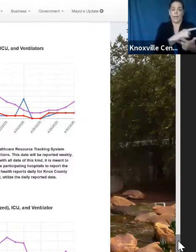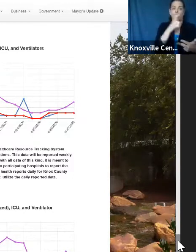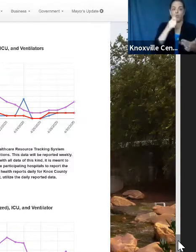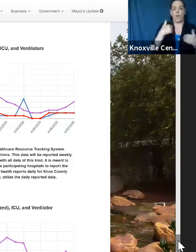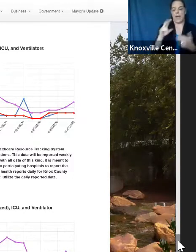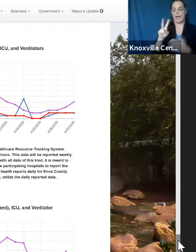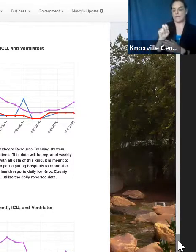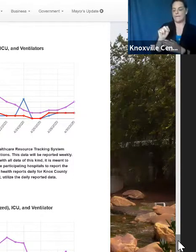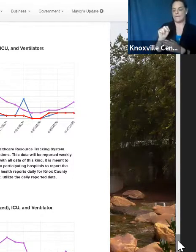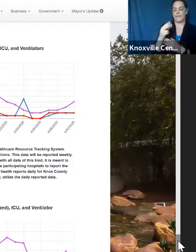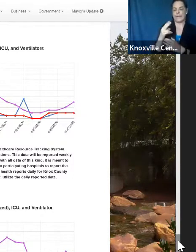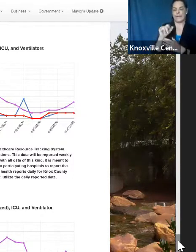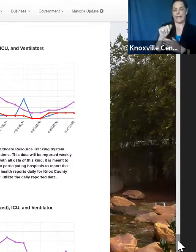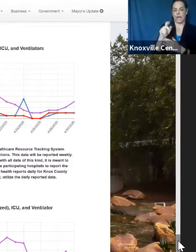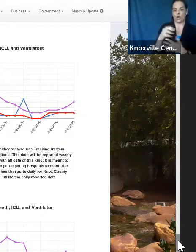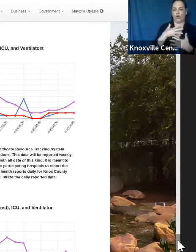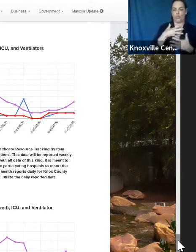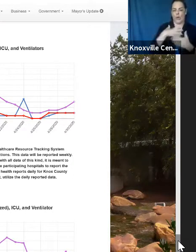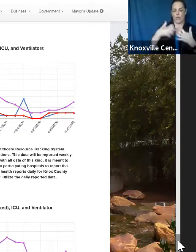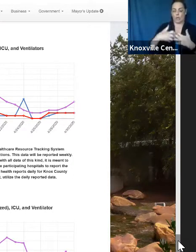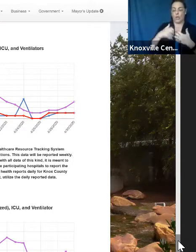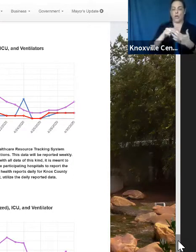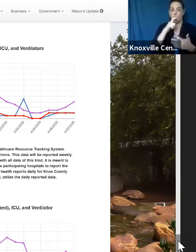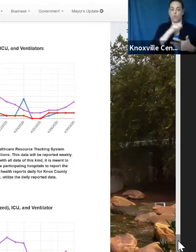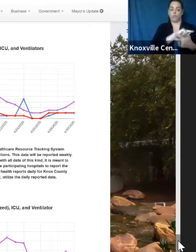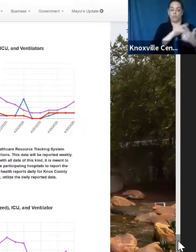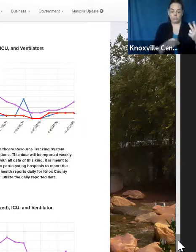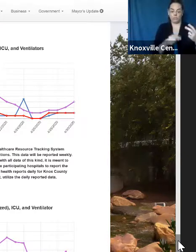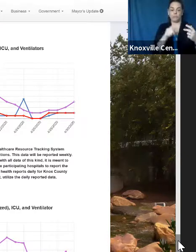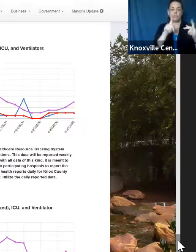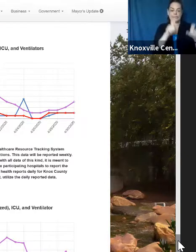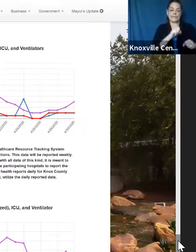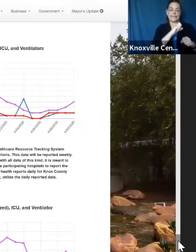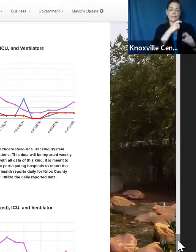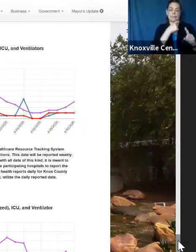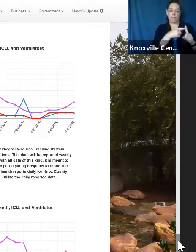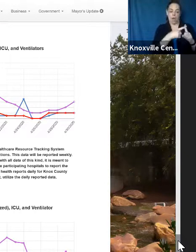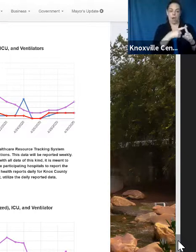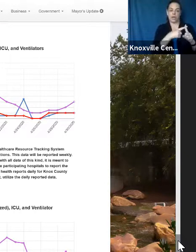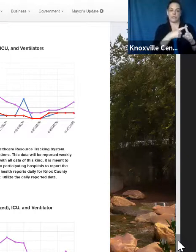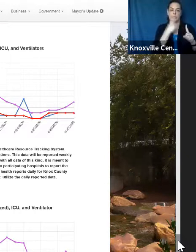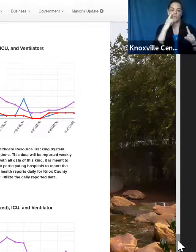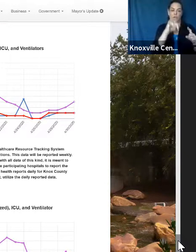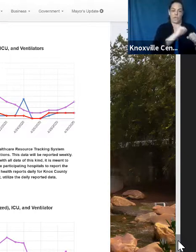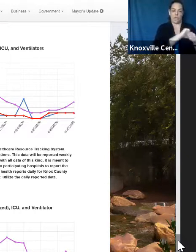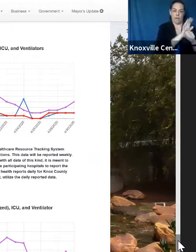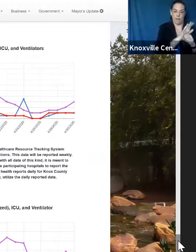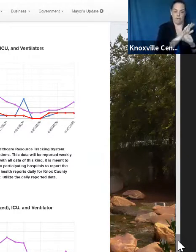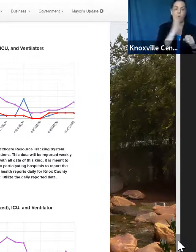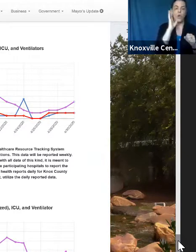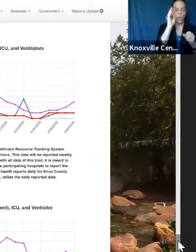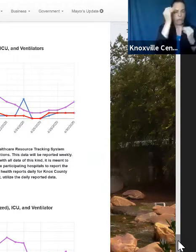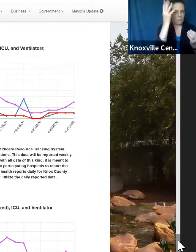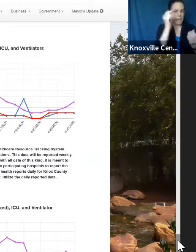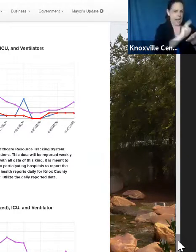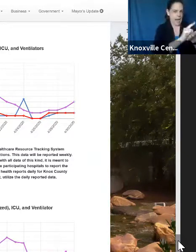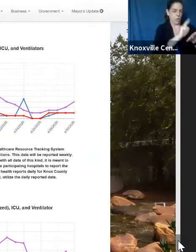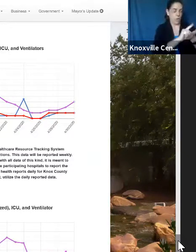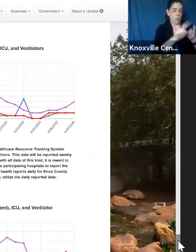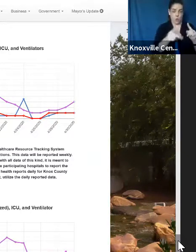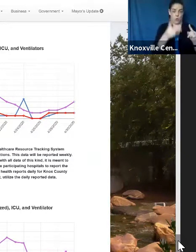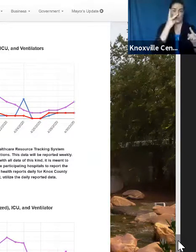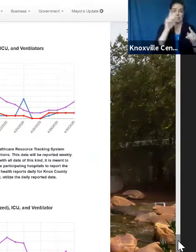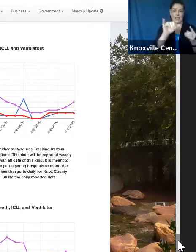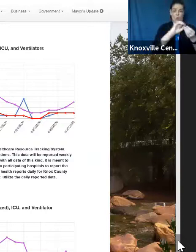tested positive for COVID-19. And again, this will be a weekly metric that we provide, but you can see the trends have been looking pretty good for